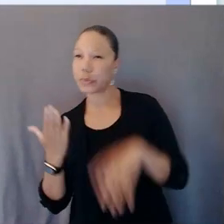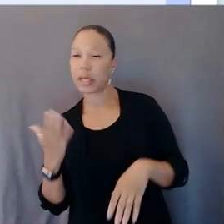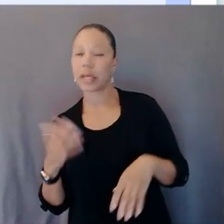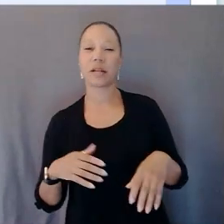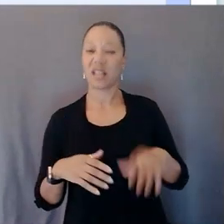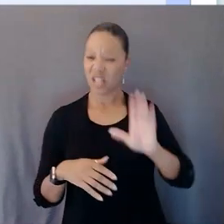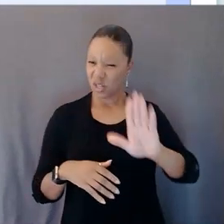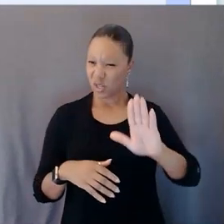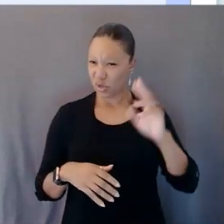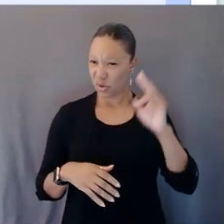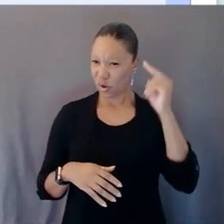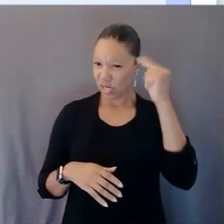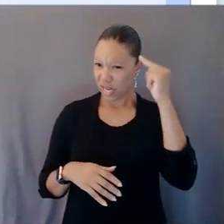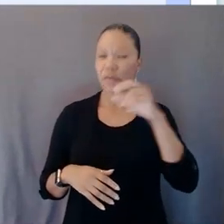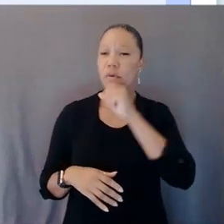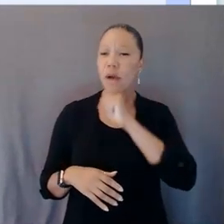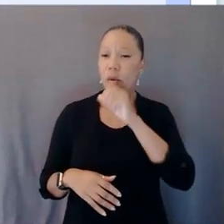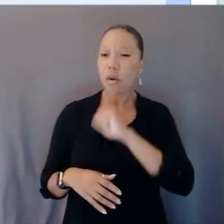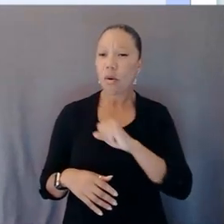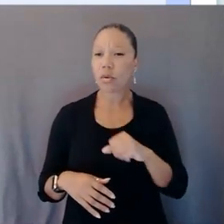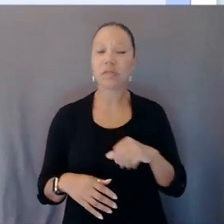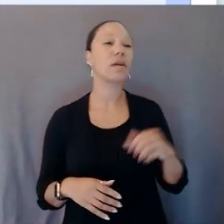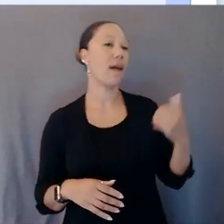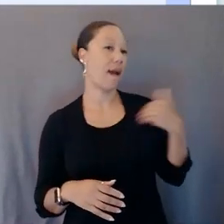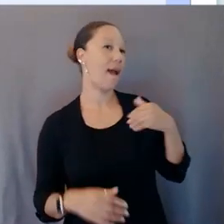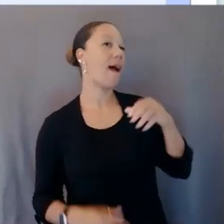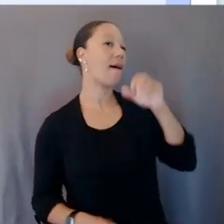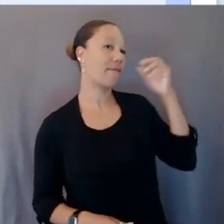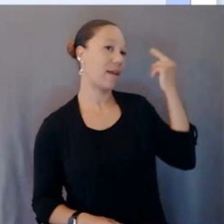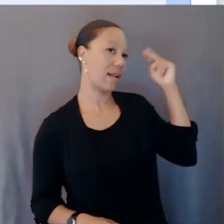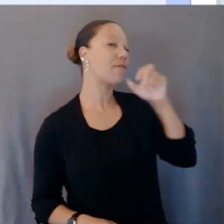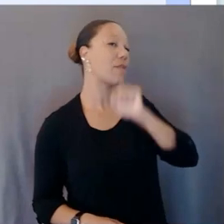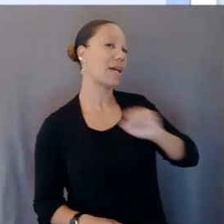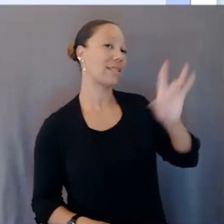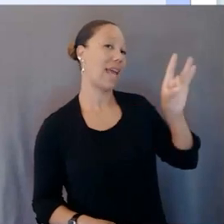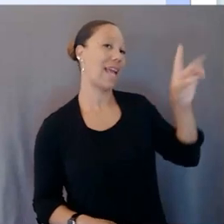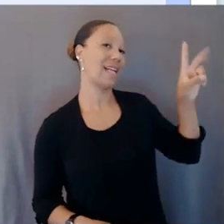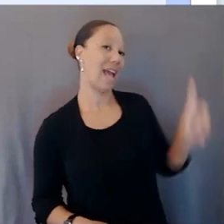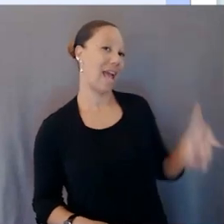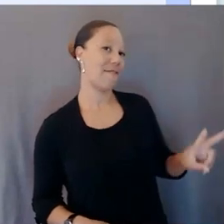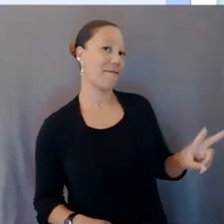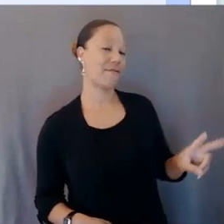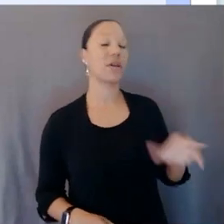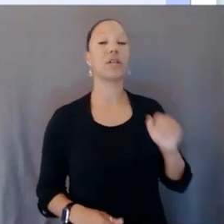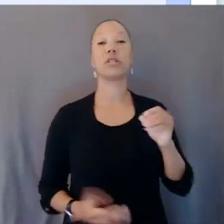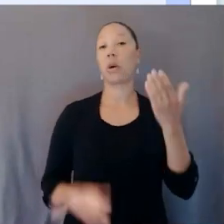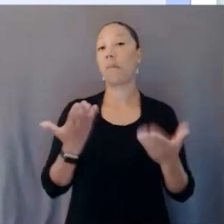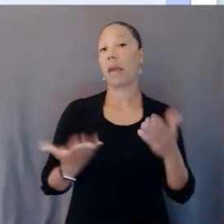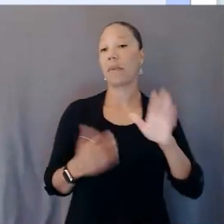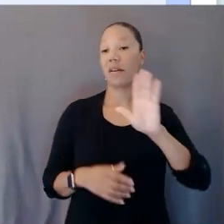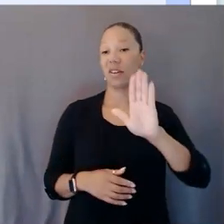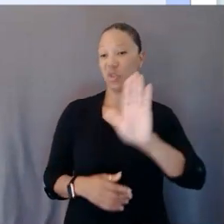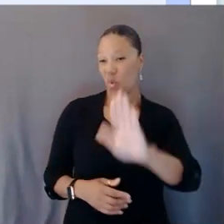it's your nephew? Yeah, I have a nephew that's not 8.5 years old. Yeah, so you might want a different preference for your